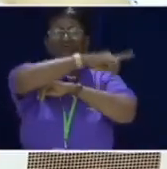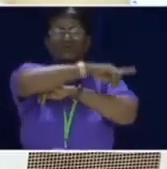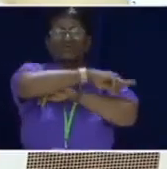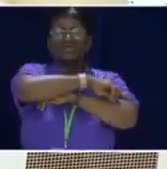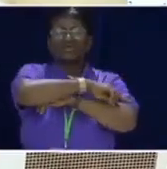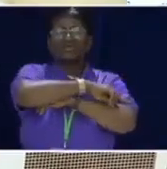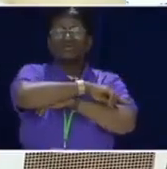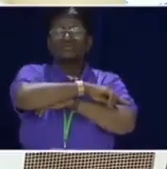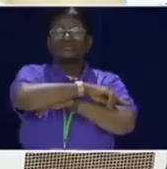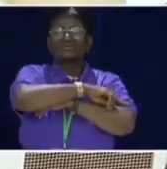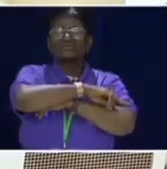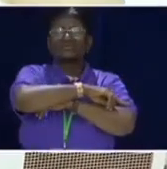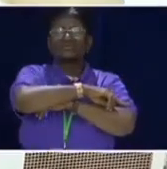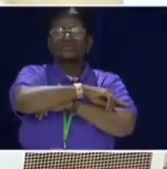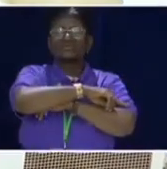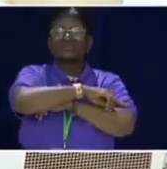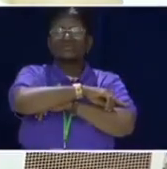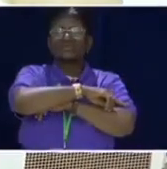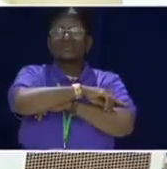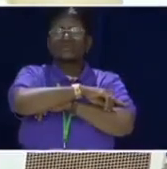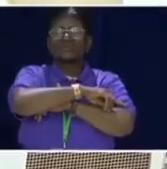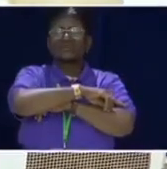Days.